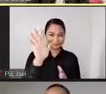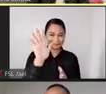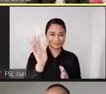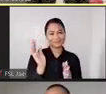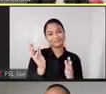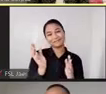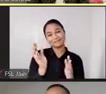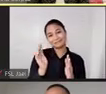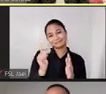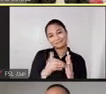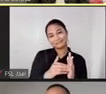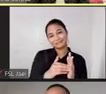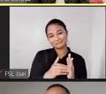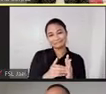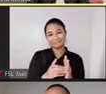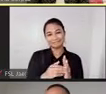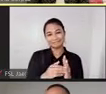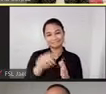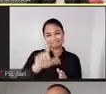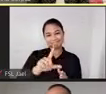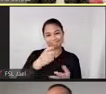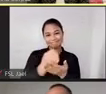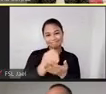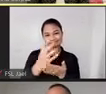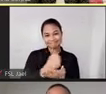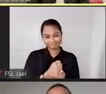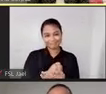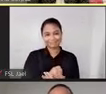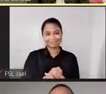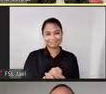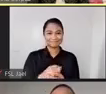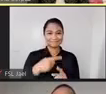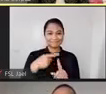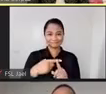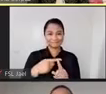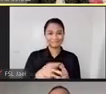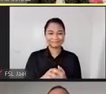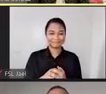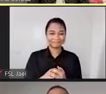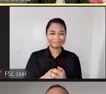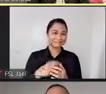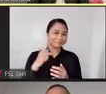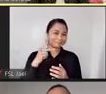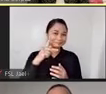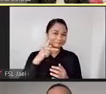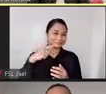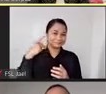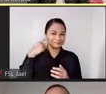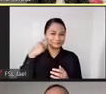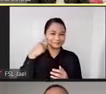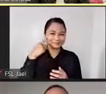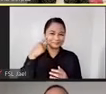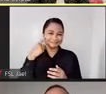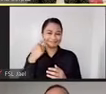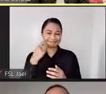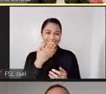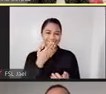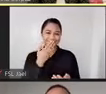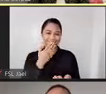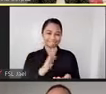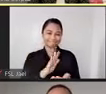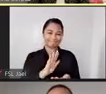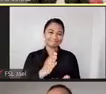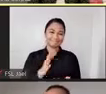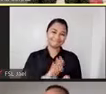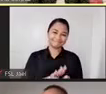solar power in the past 9 years. Jeff was chosen as one of Manila's 40 under 40 international